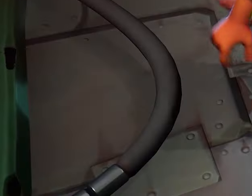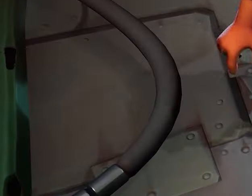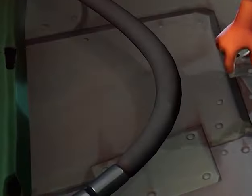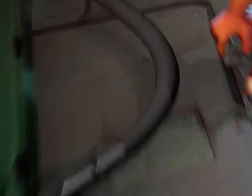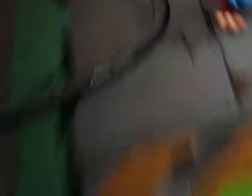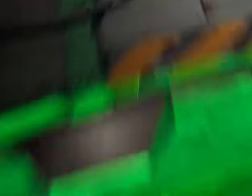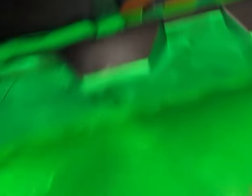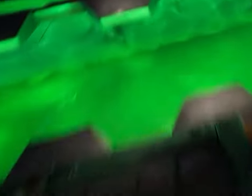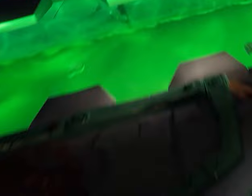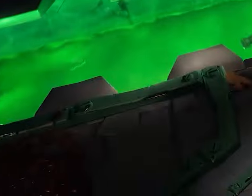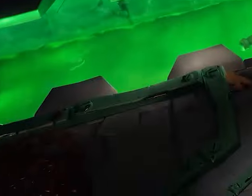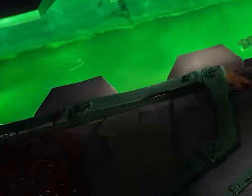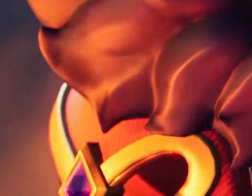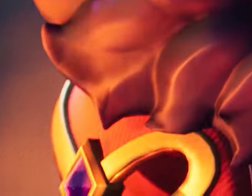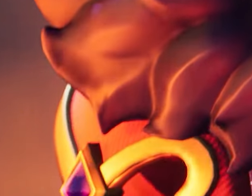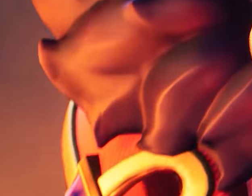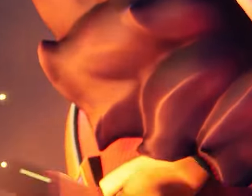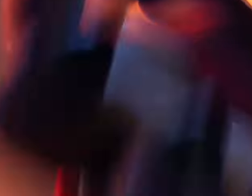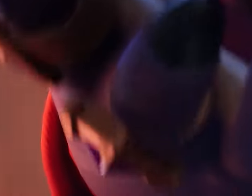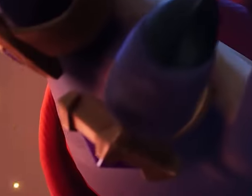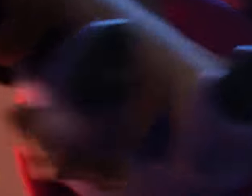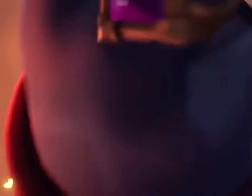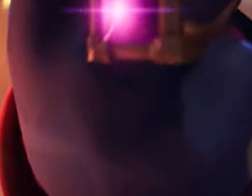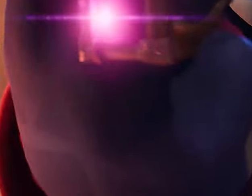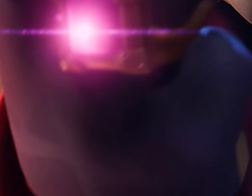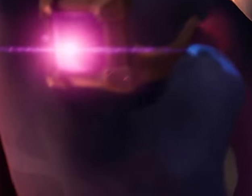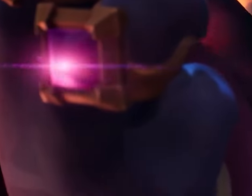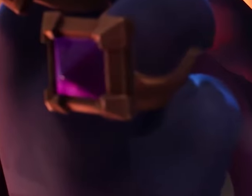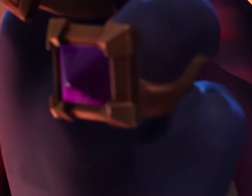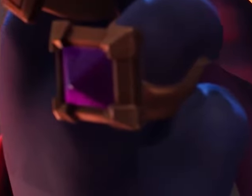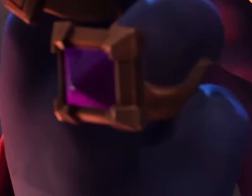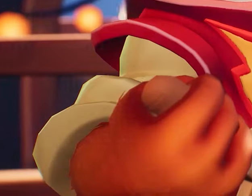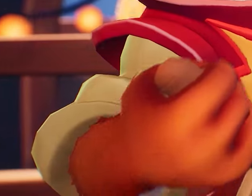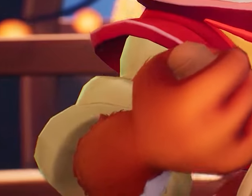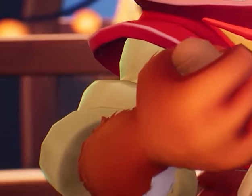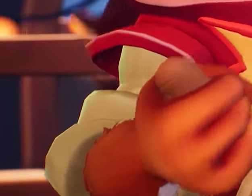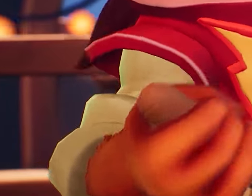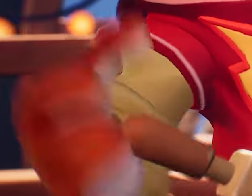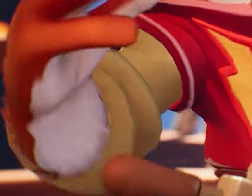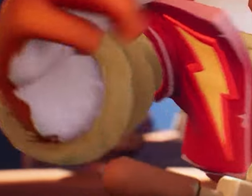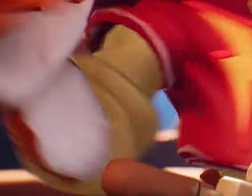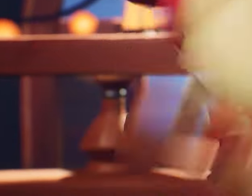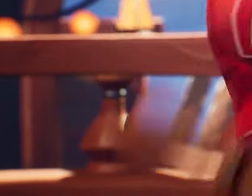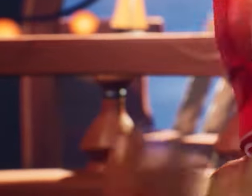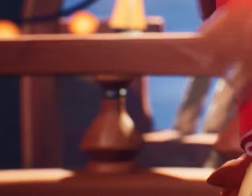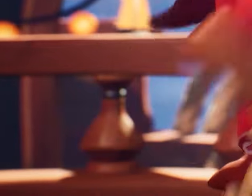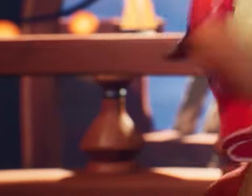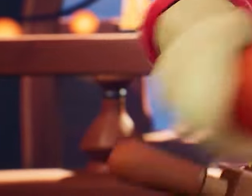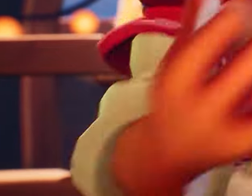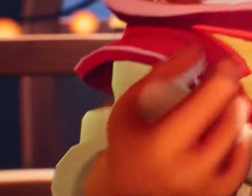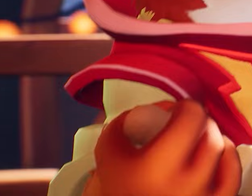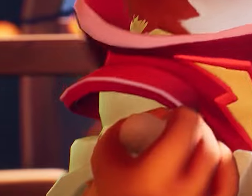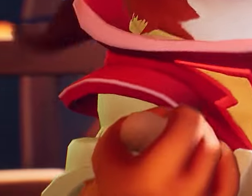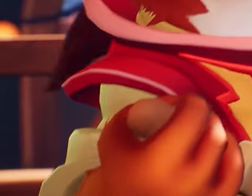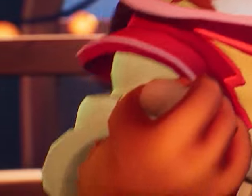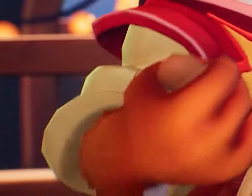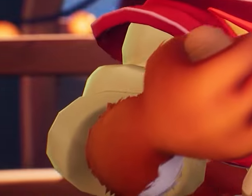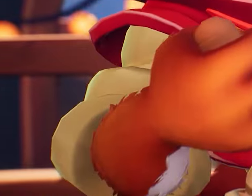that annoying mongoose always ruins everything. Nicodirico. You and